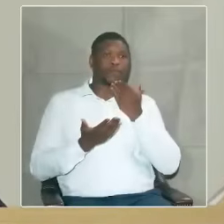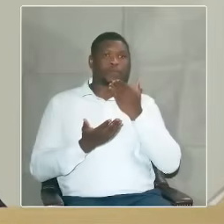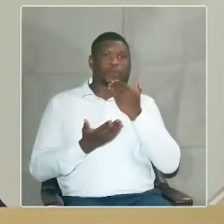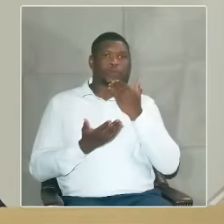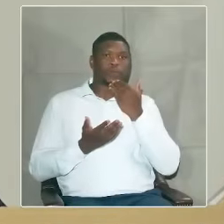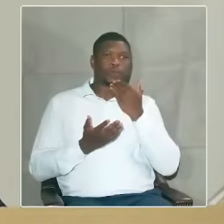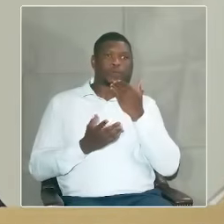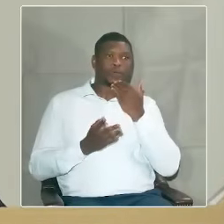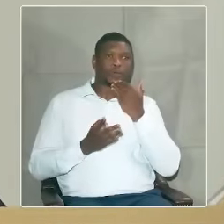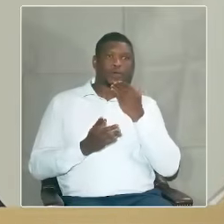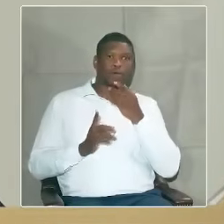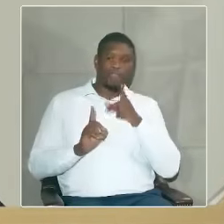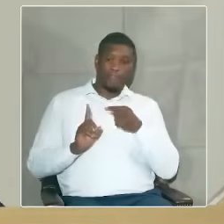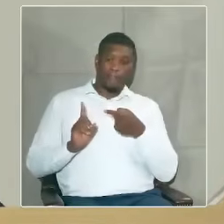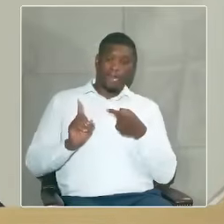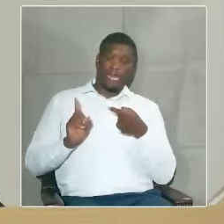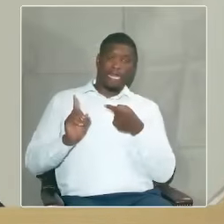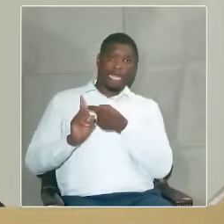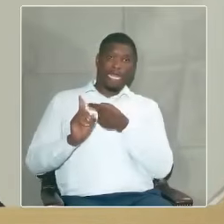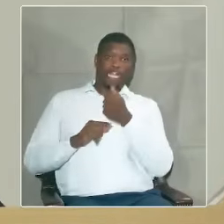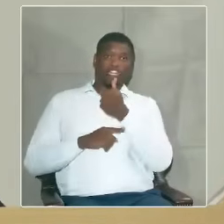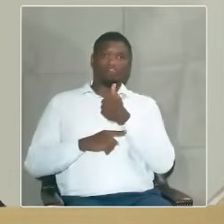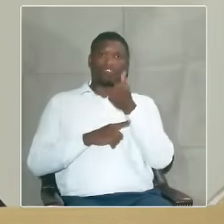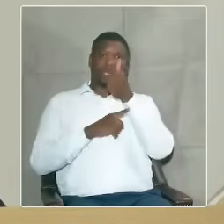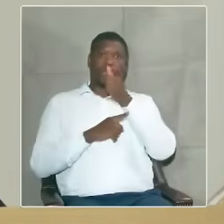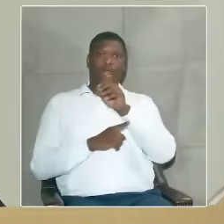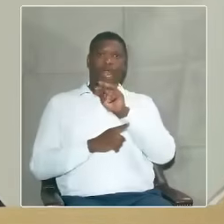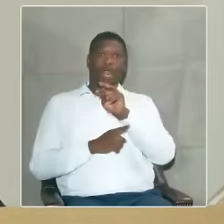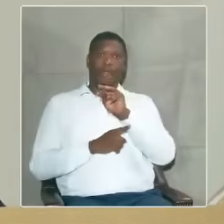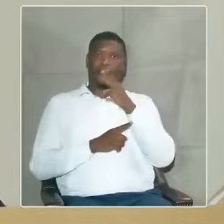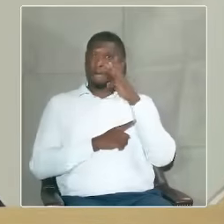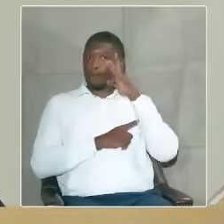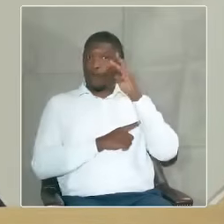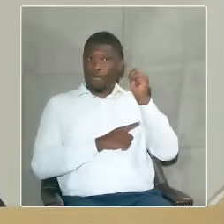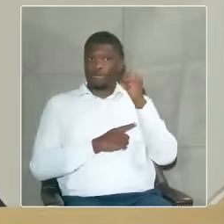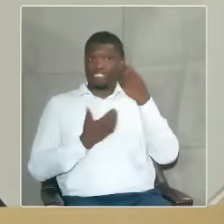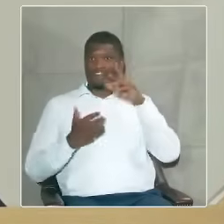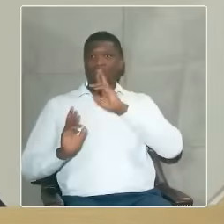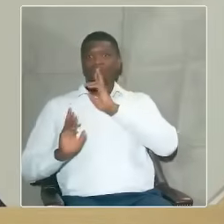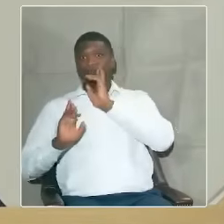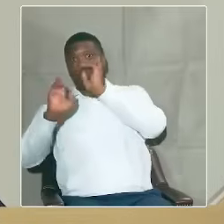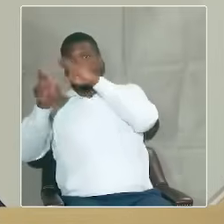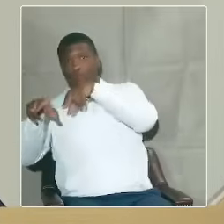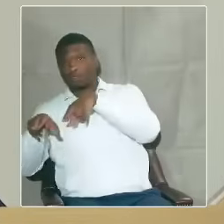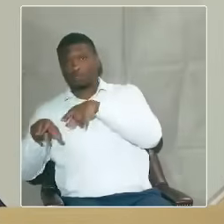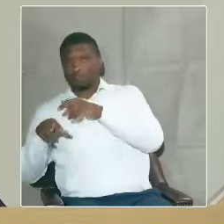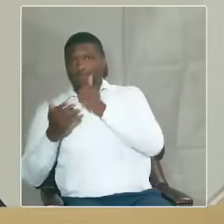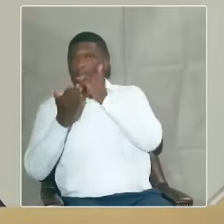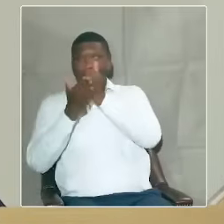General Konazi did report to the Portfolio Committee on Police. There was no assistance.